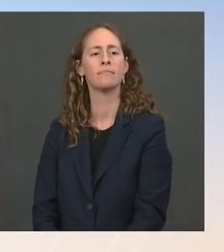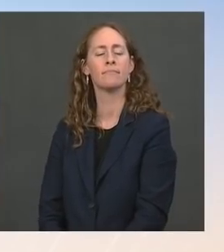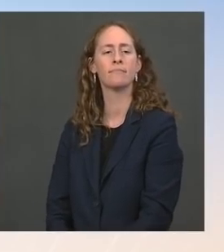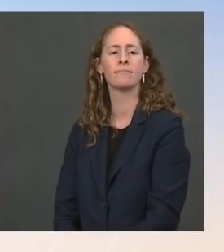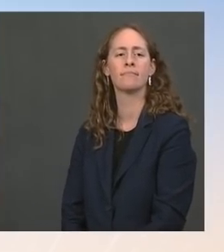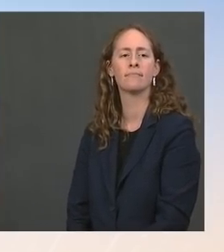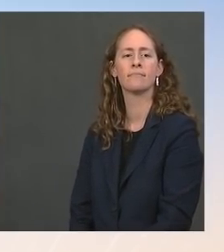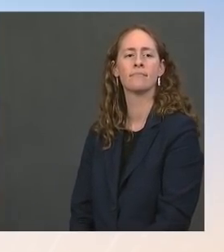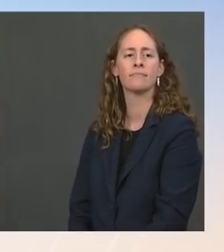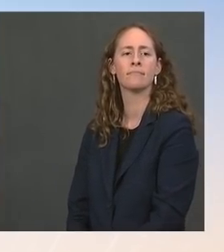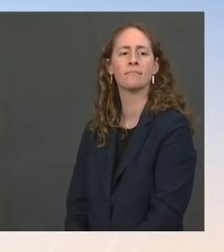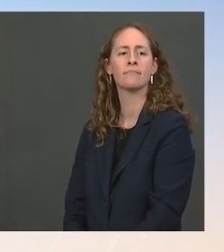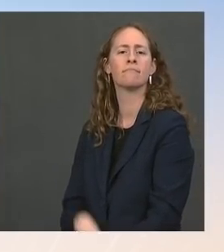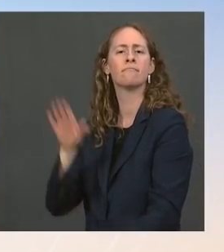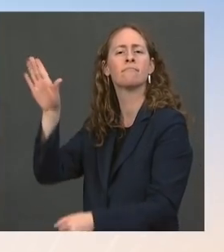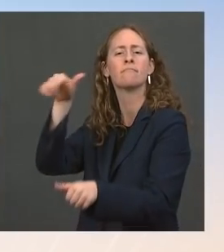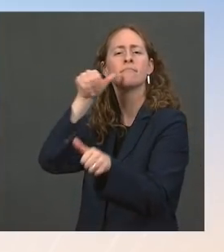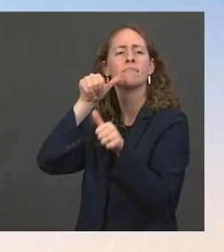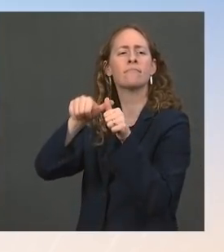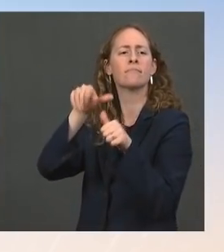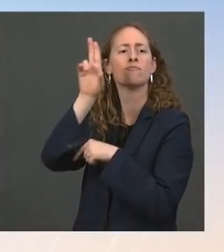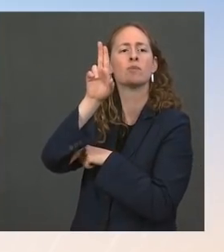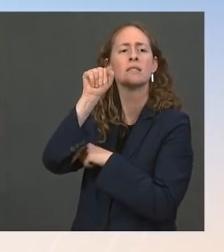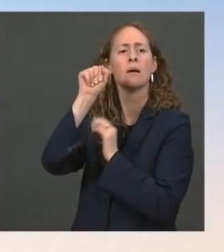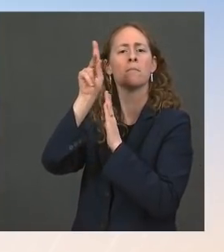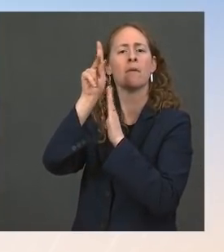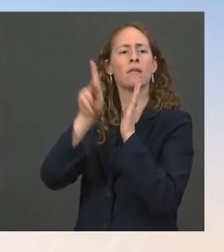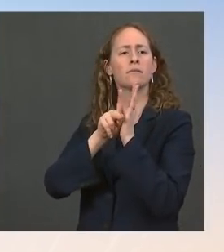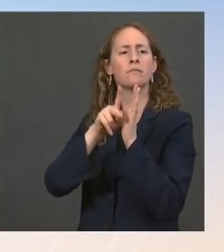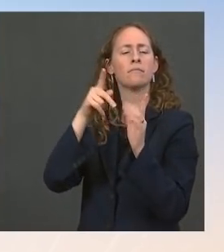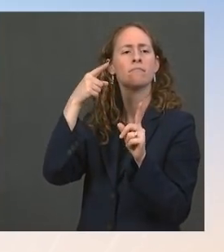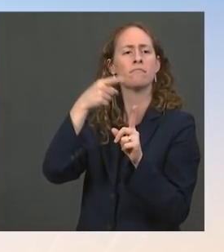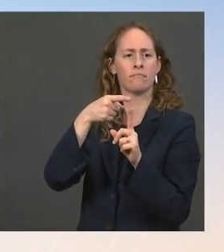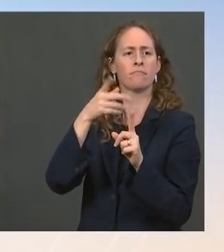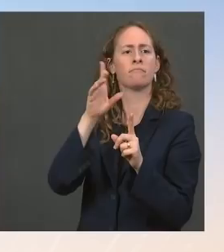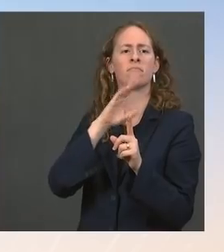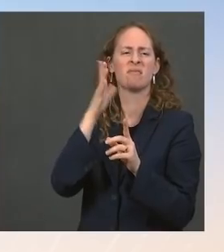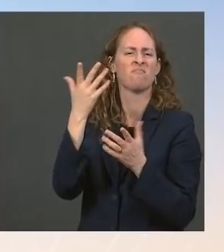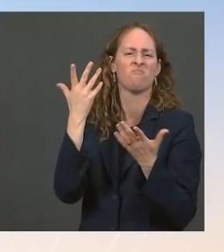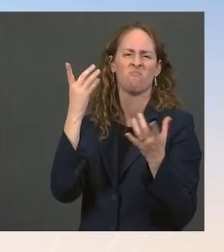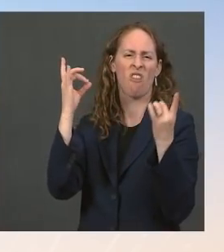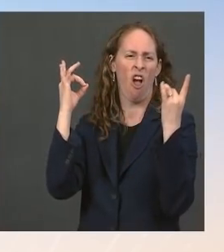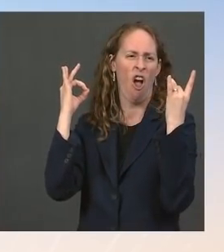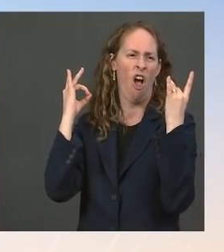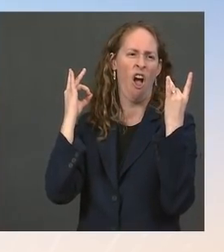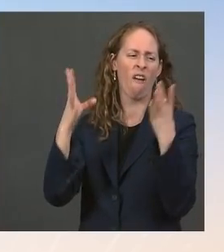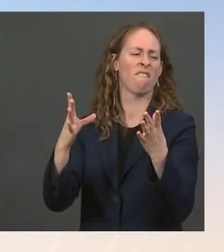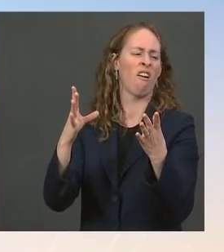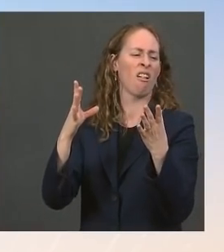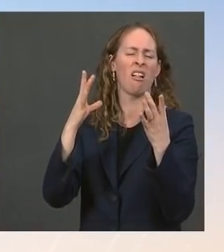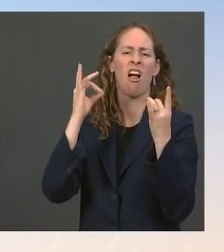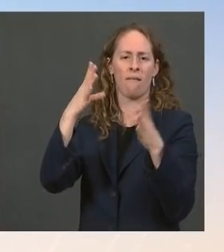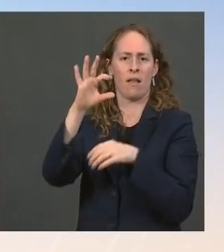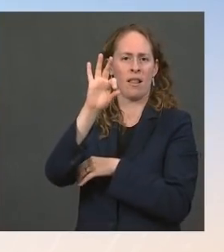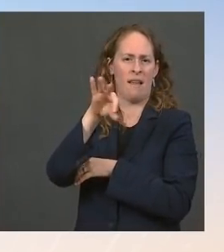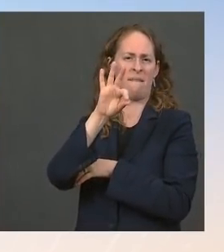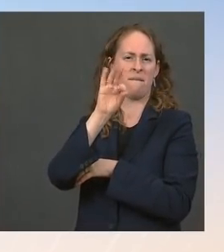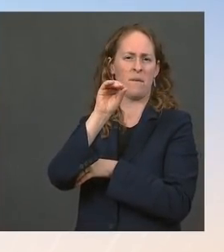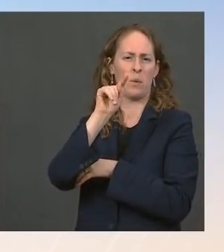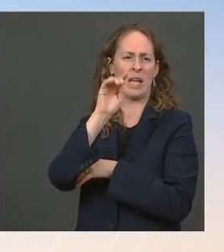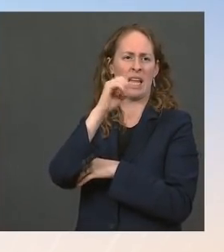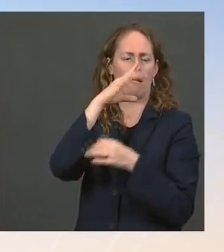U.S. policy inhumane, deeply flawed. Does the president believe anything in this letter that Daniel Foote is